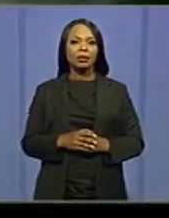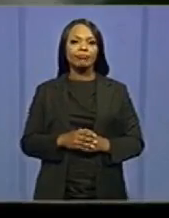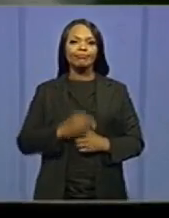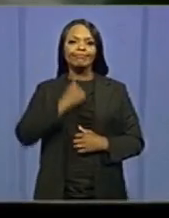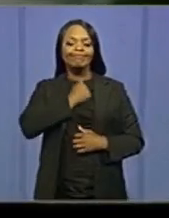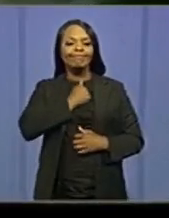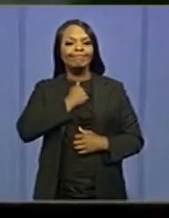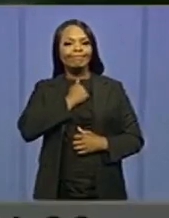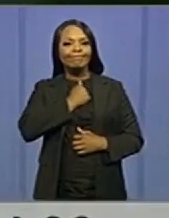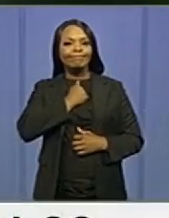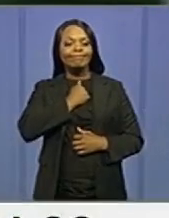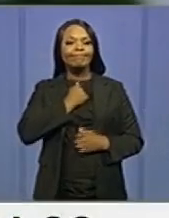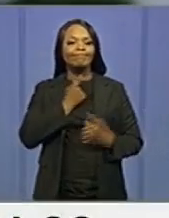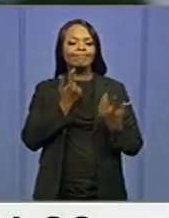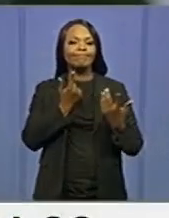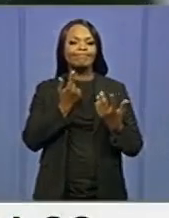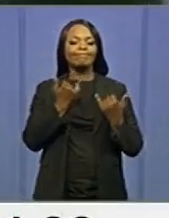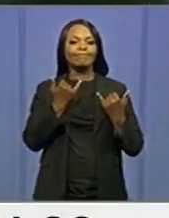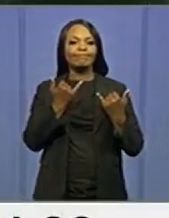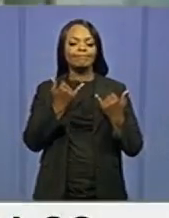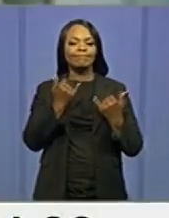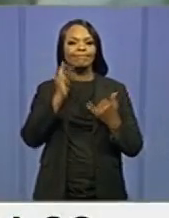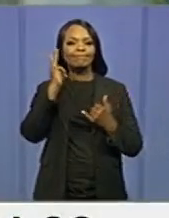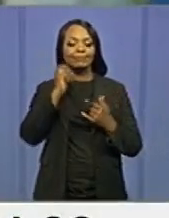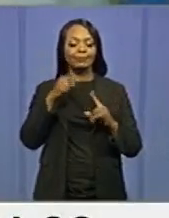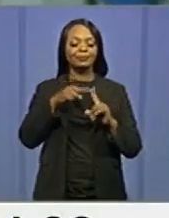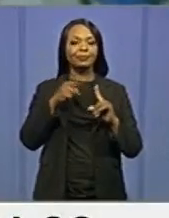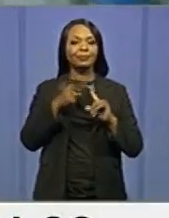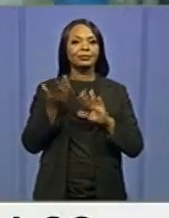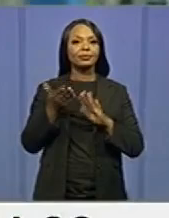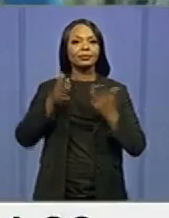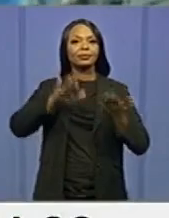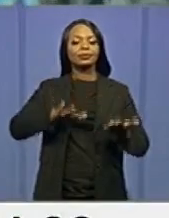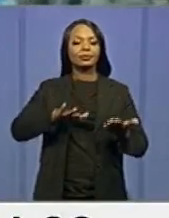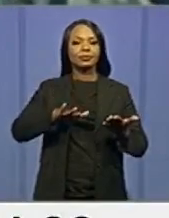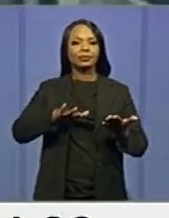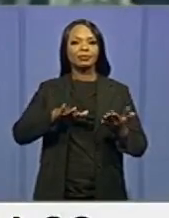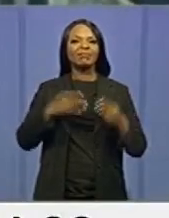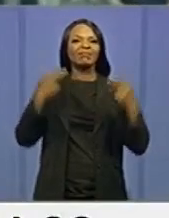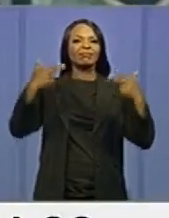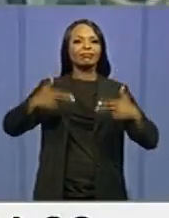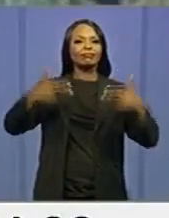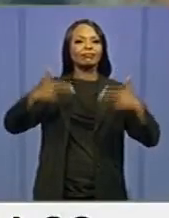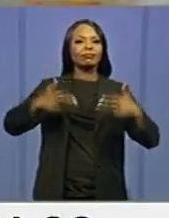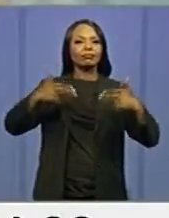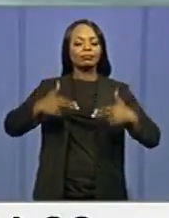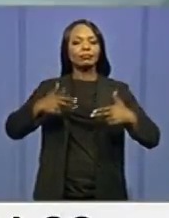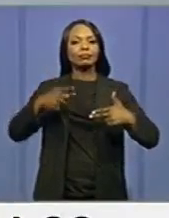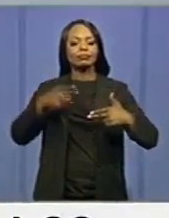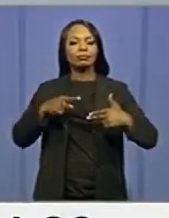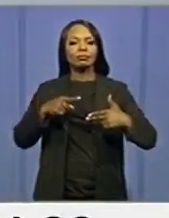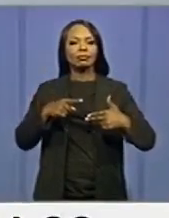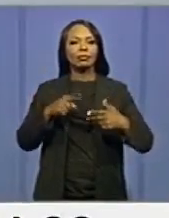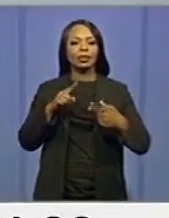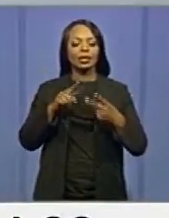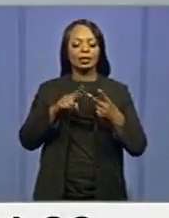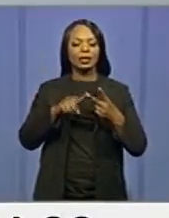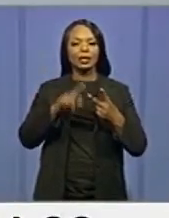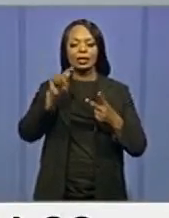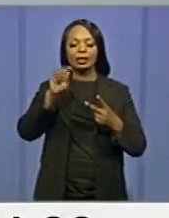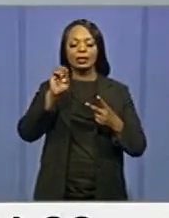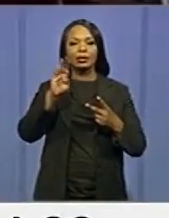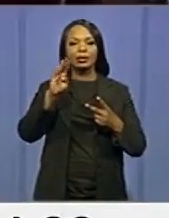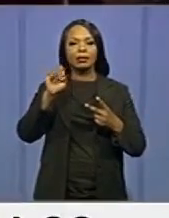Matshidiso a tsweletse go goroga go latela leso la seopedi sa mmino wa hip hop Kiernan Forbes le motsamaisi wa gagwe wa maloba Tebello